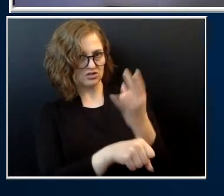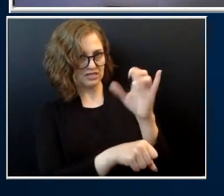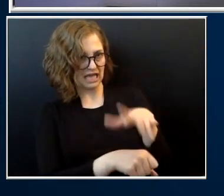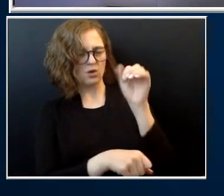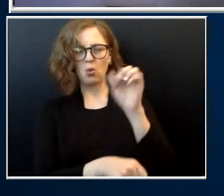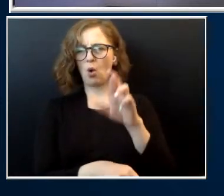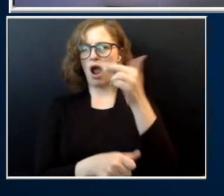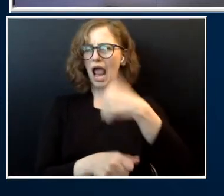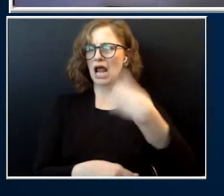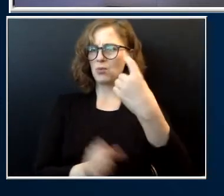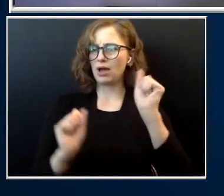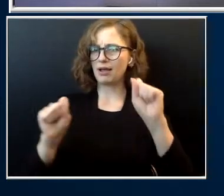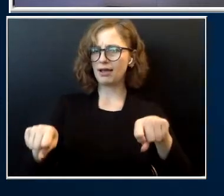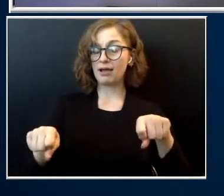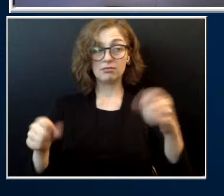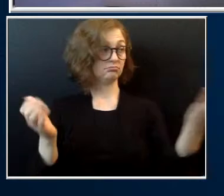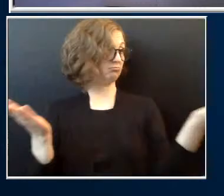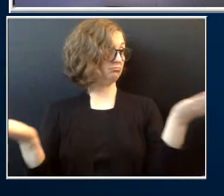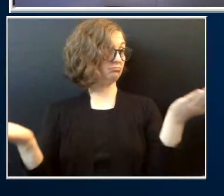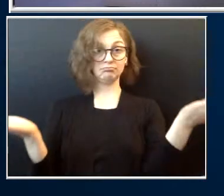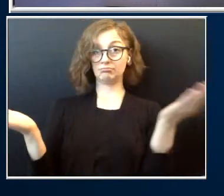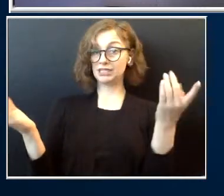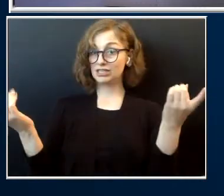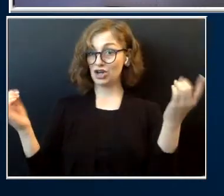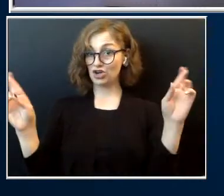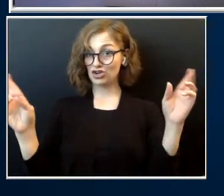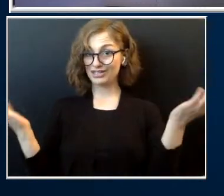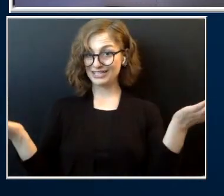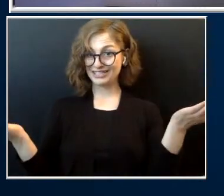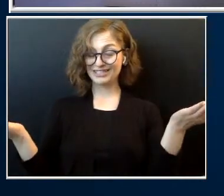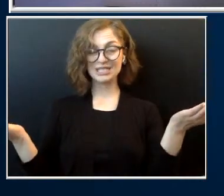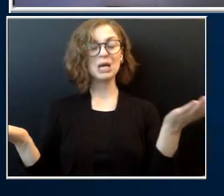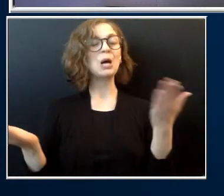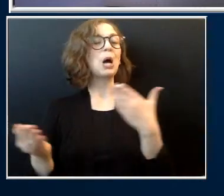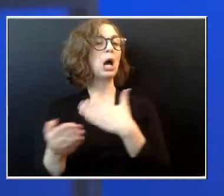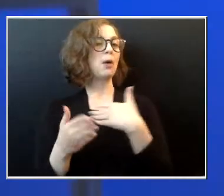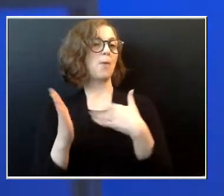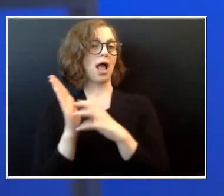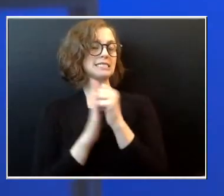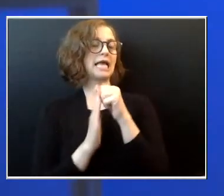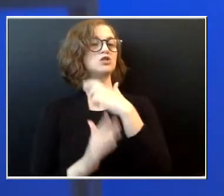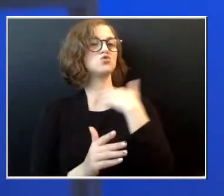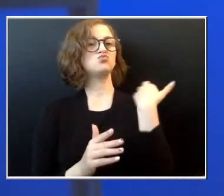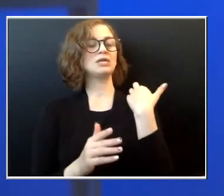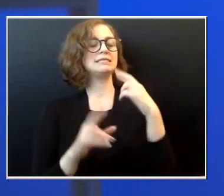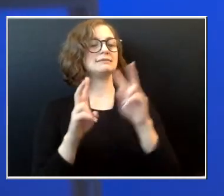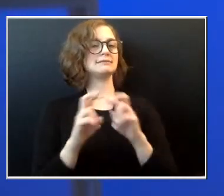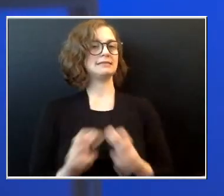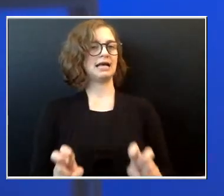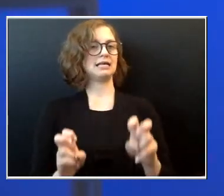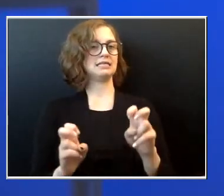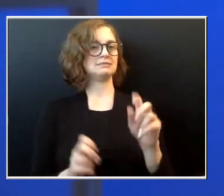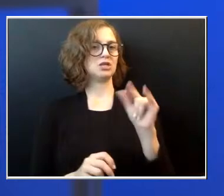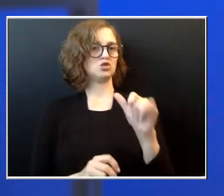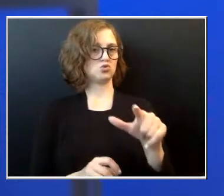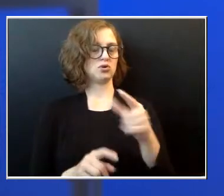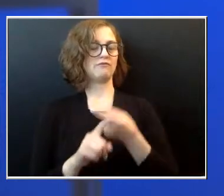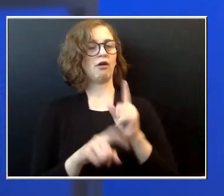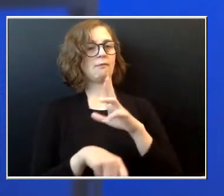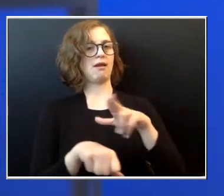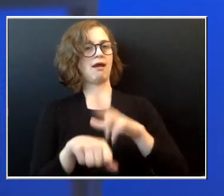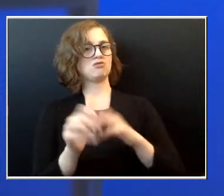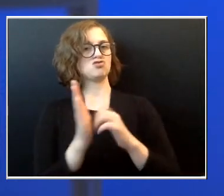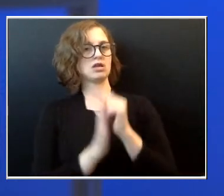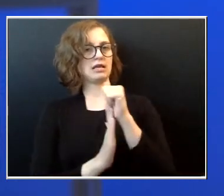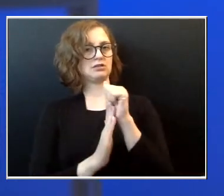Dr. Fabian or Dr. Nye? The breast cancer risk assessment tool from the National Cancer Institute